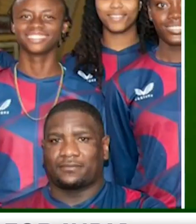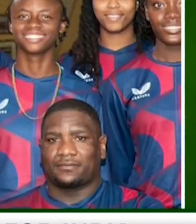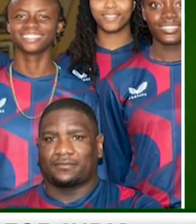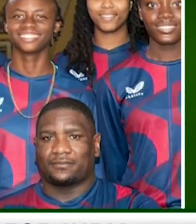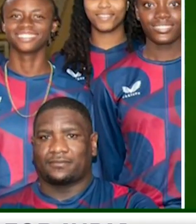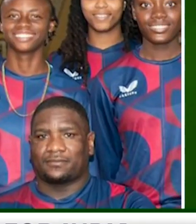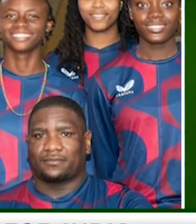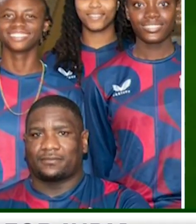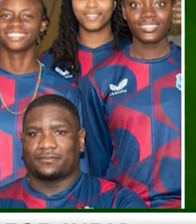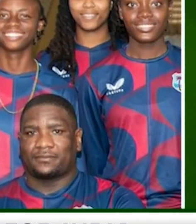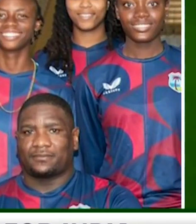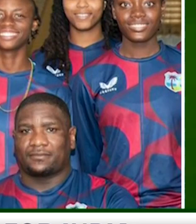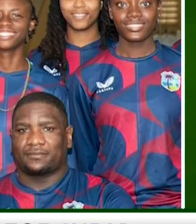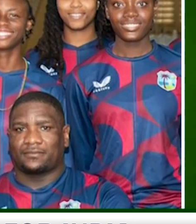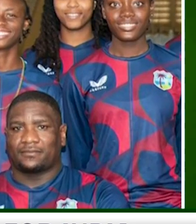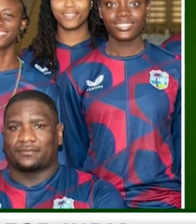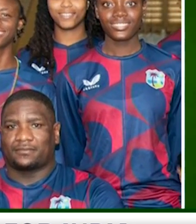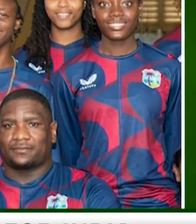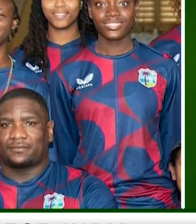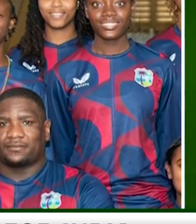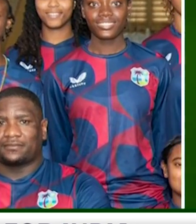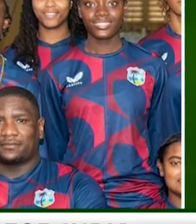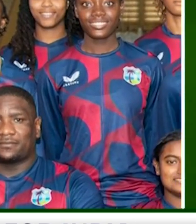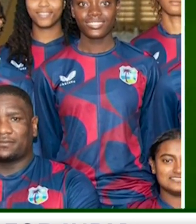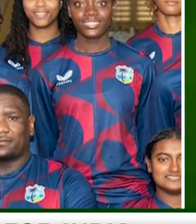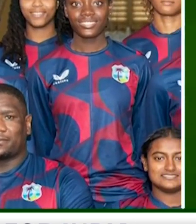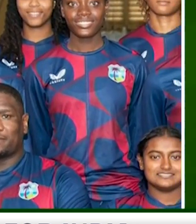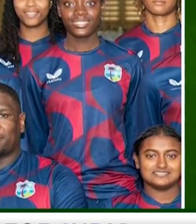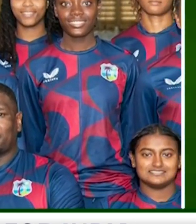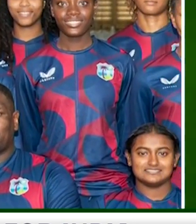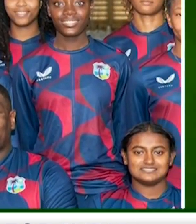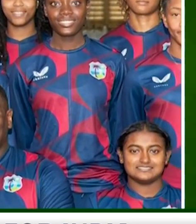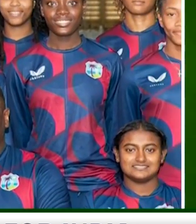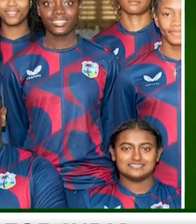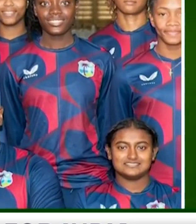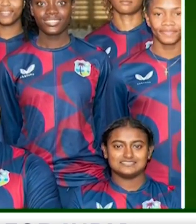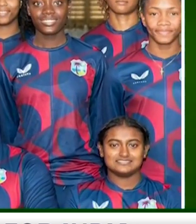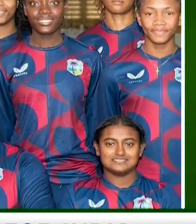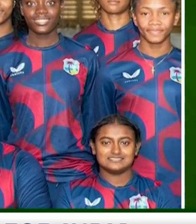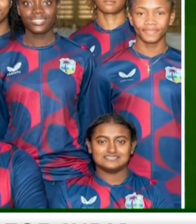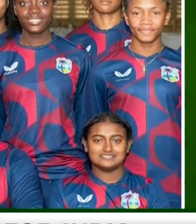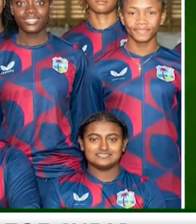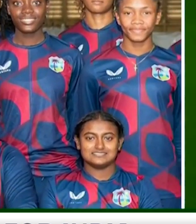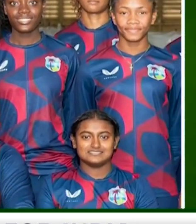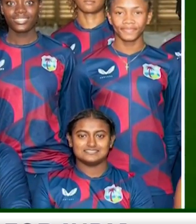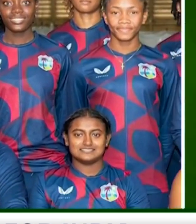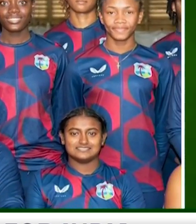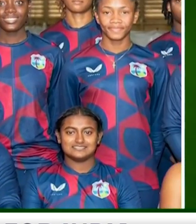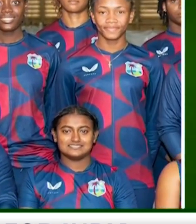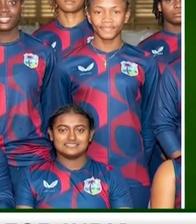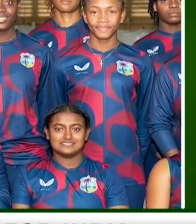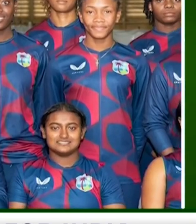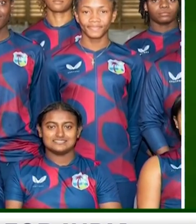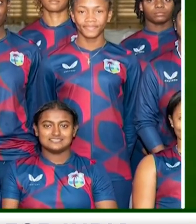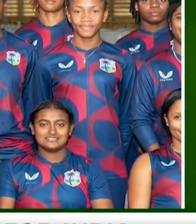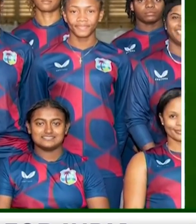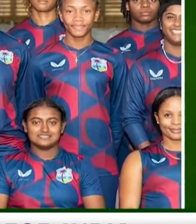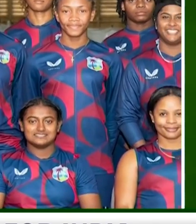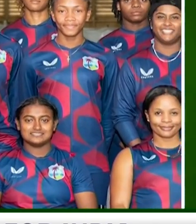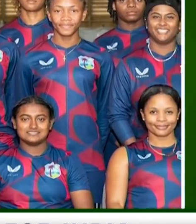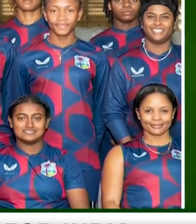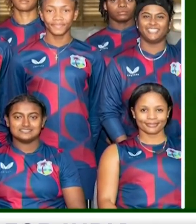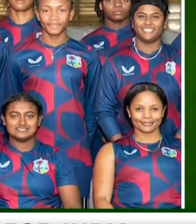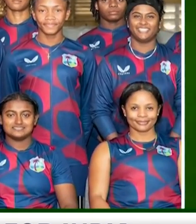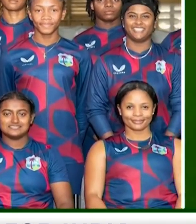Mansour, Holder, Calendar, Kanisha Kasara, Jazara Claxton, Kamobach, Janilia Glasgow,